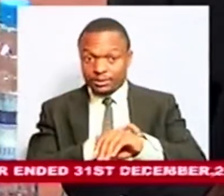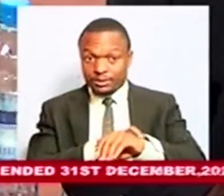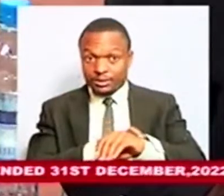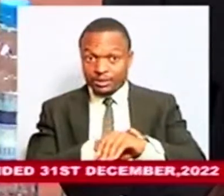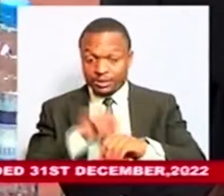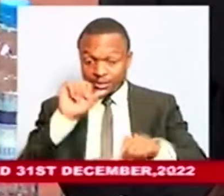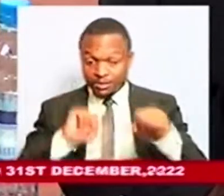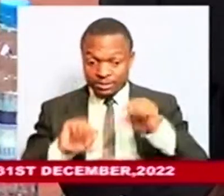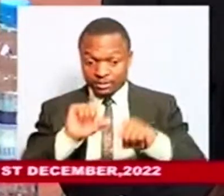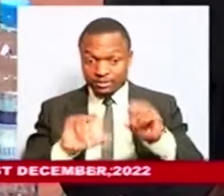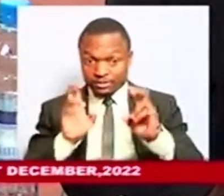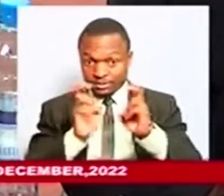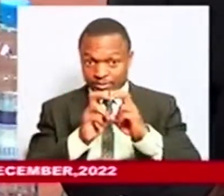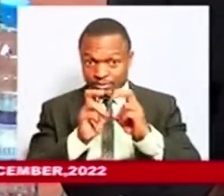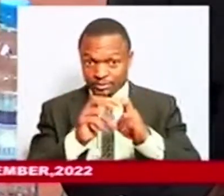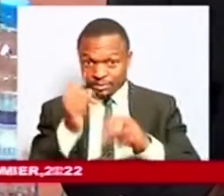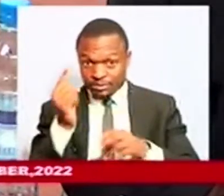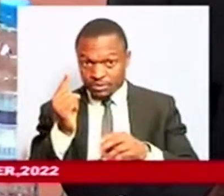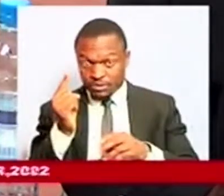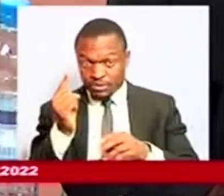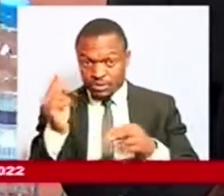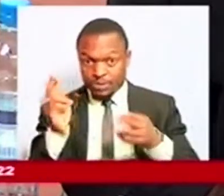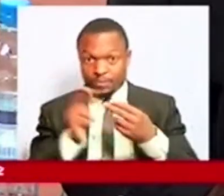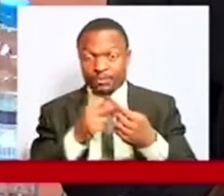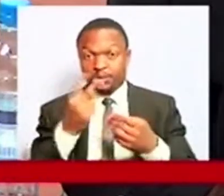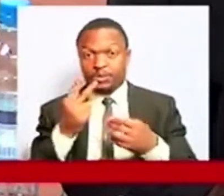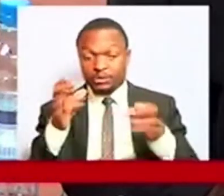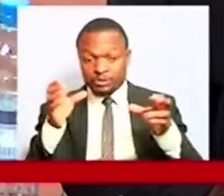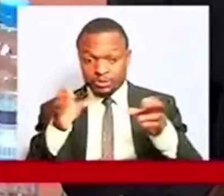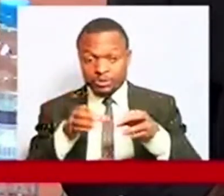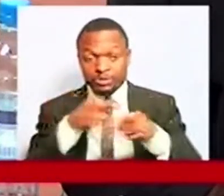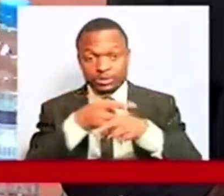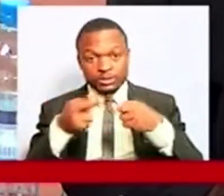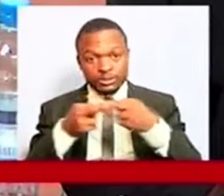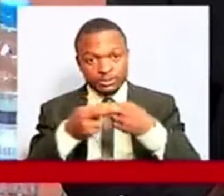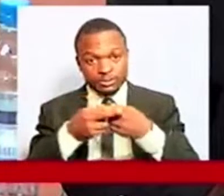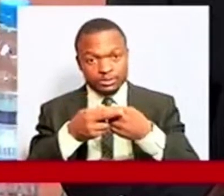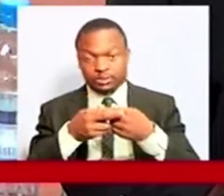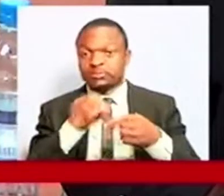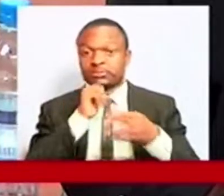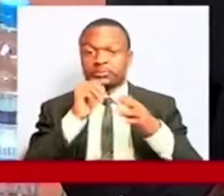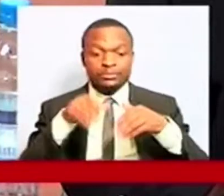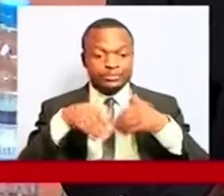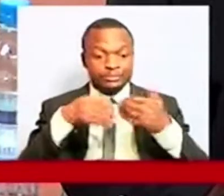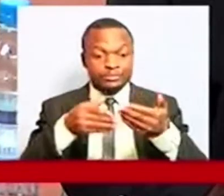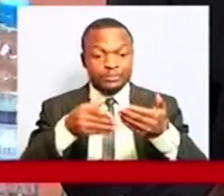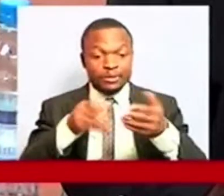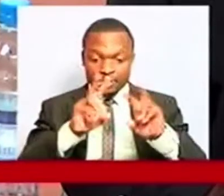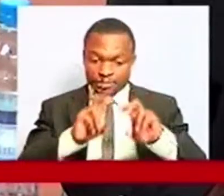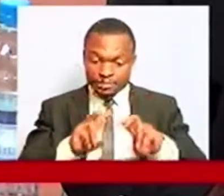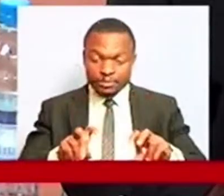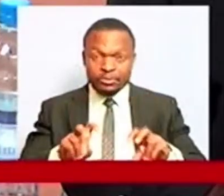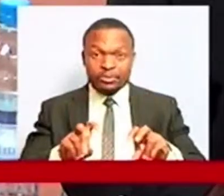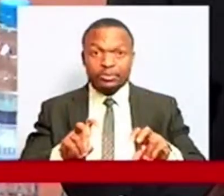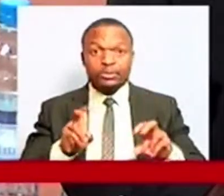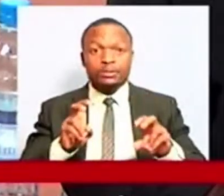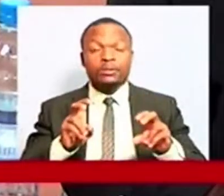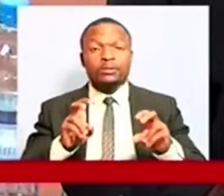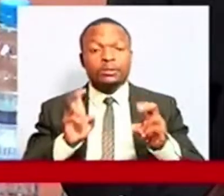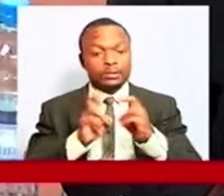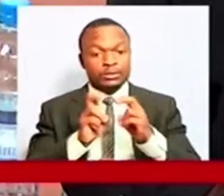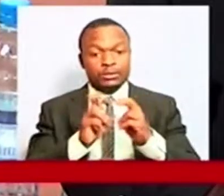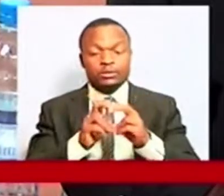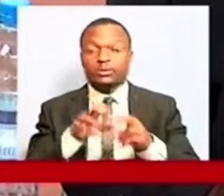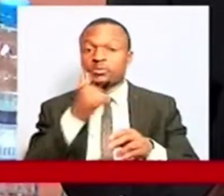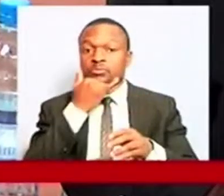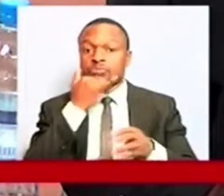of audit, the contract of the 1x2 classroom block in Lukankala was not availed for verification, and the contract was misplaced. This